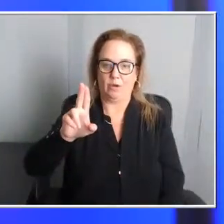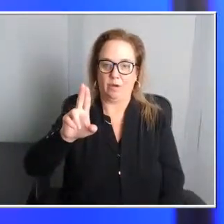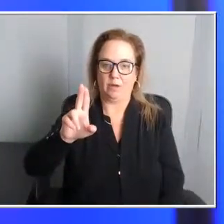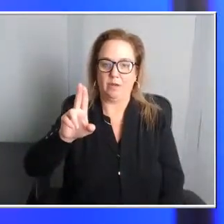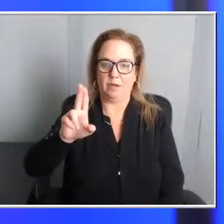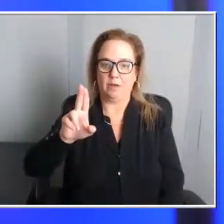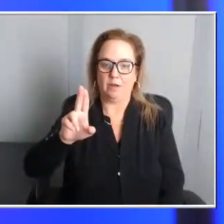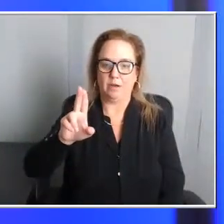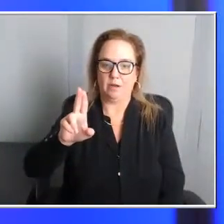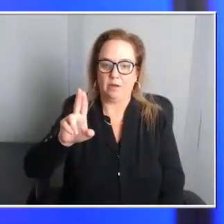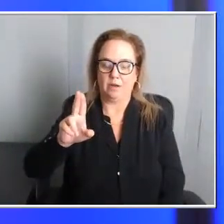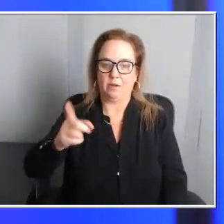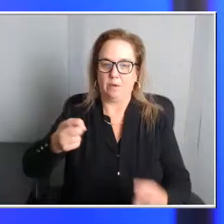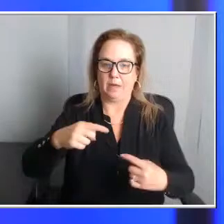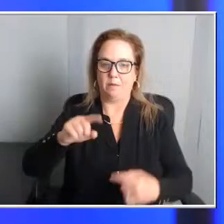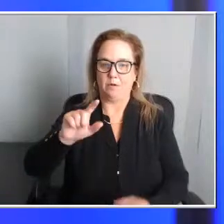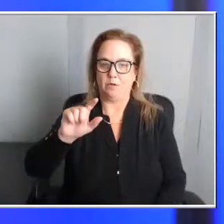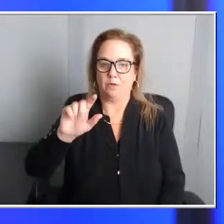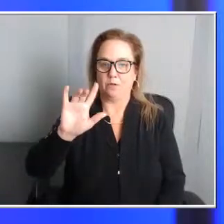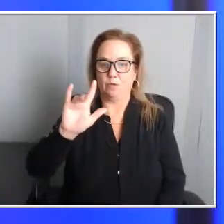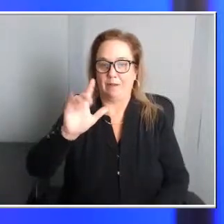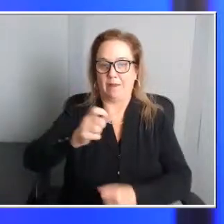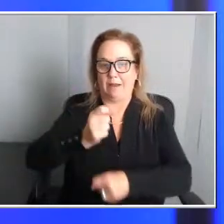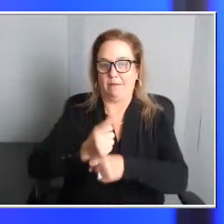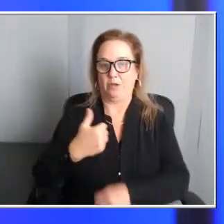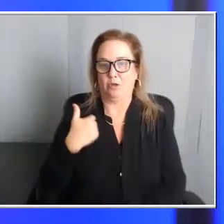Kansas. We came 25 years ago,